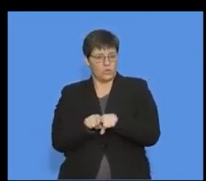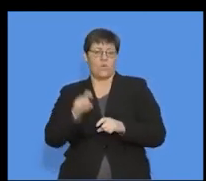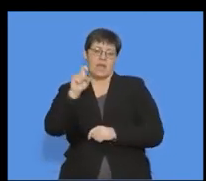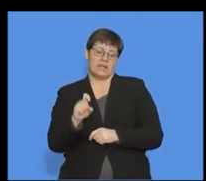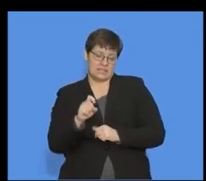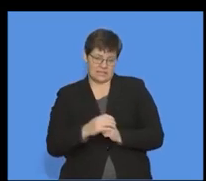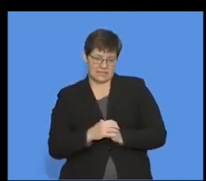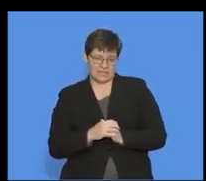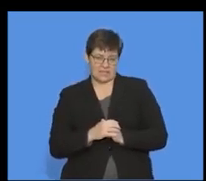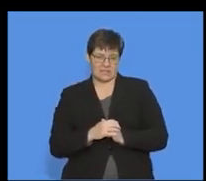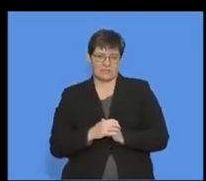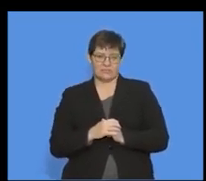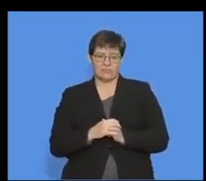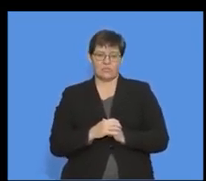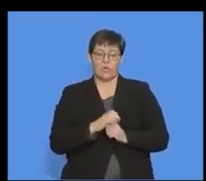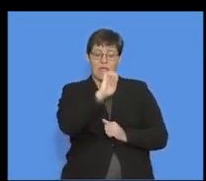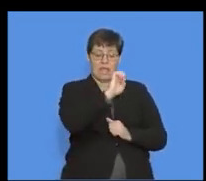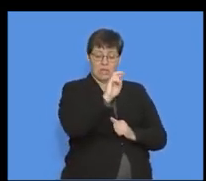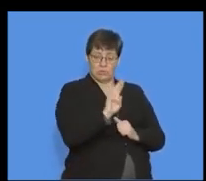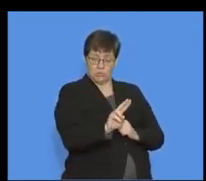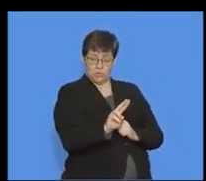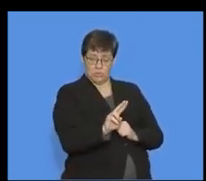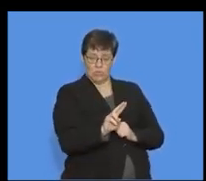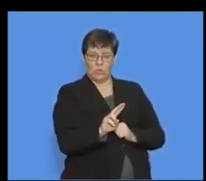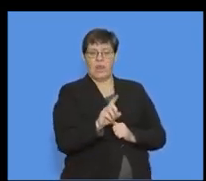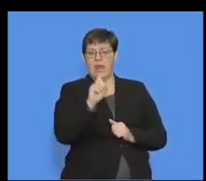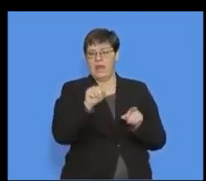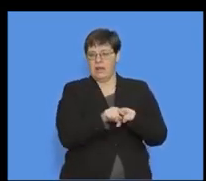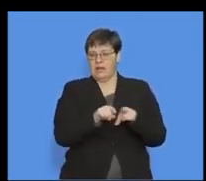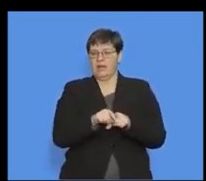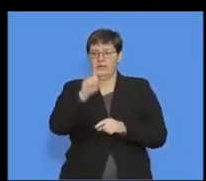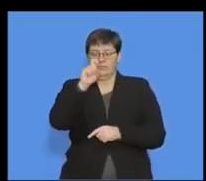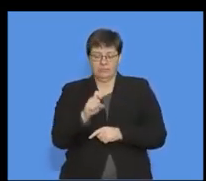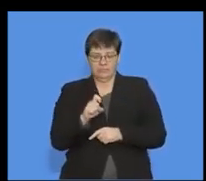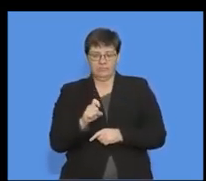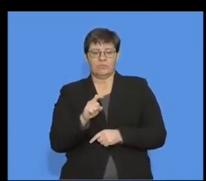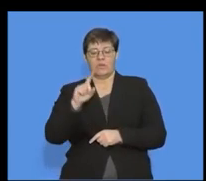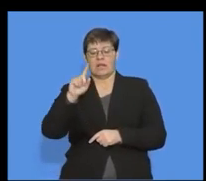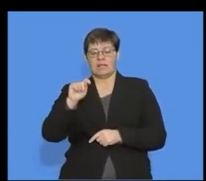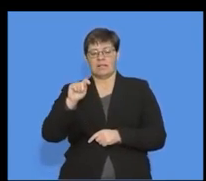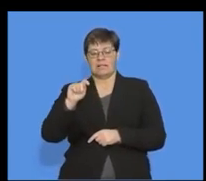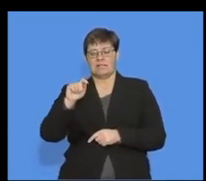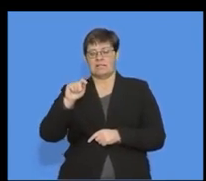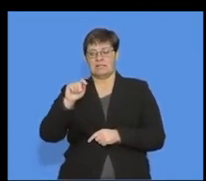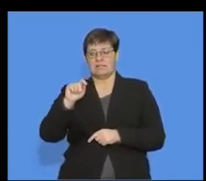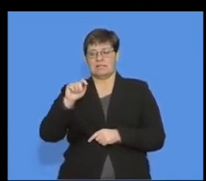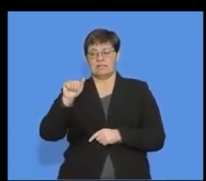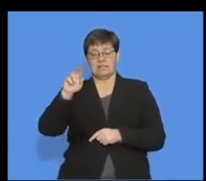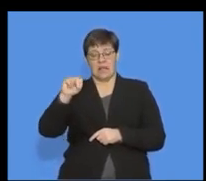be equal to X. So firstly, I will say E2 is X, and this will be 10